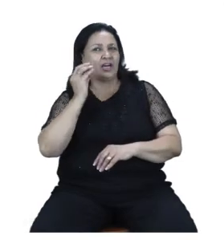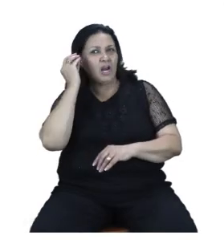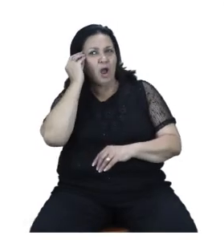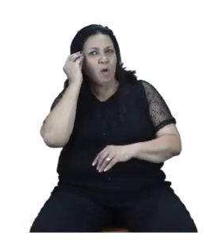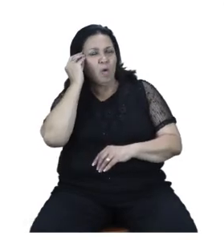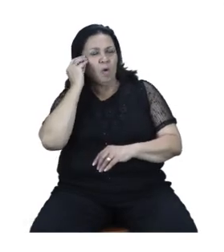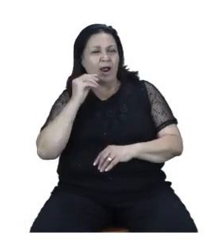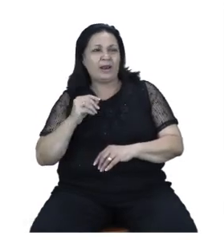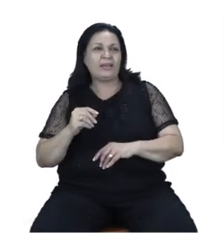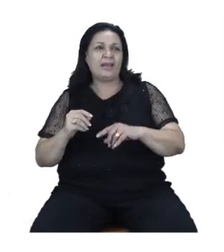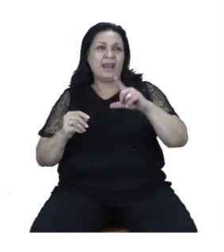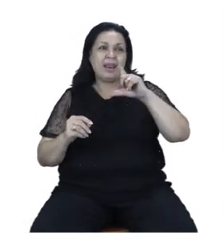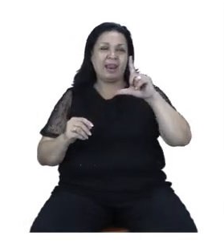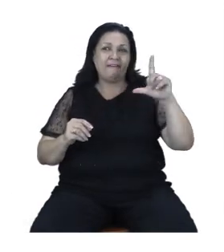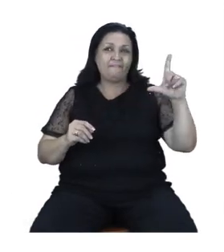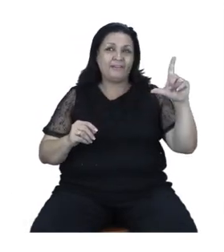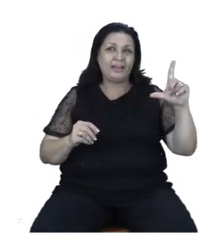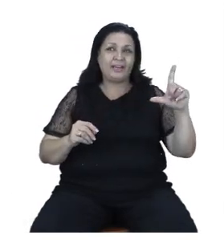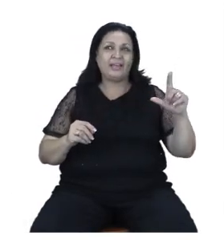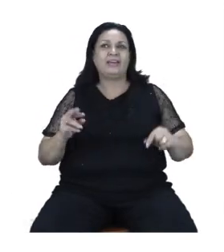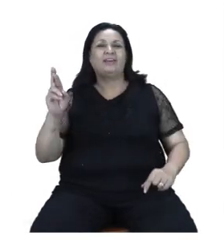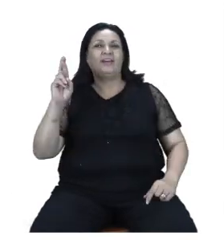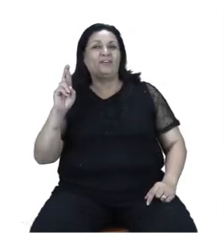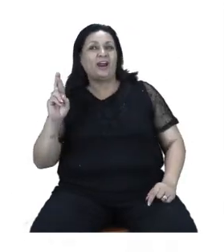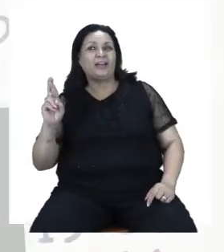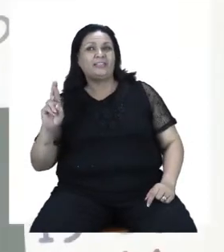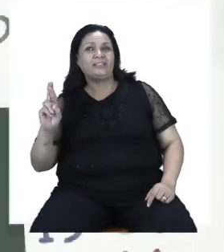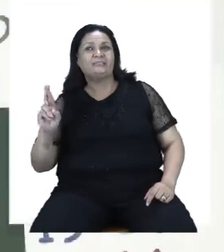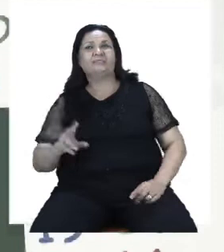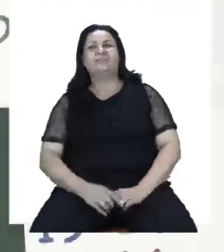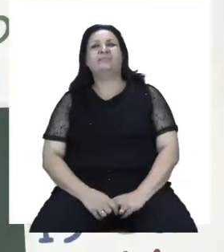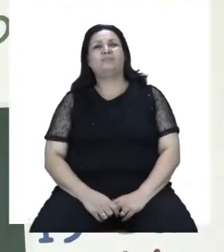left hand. So, let us take a look at teacher.